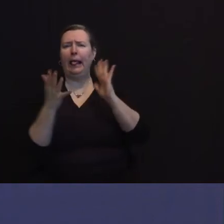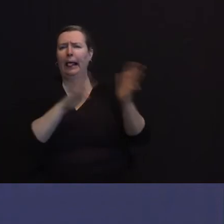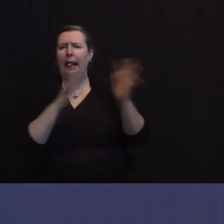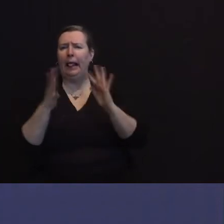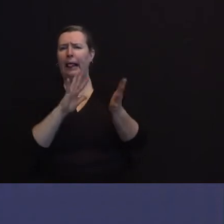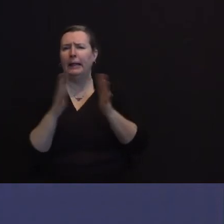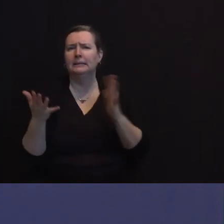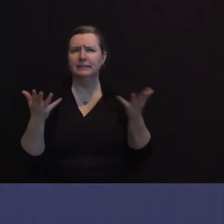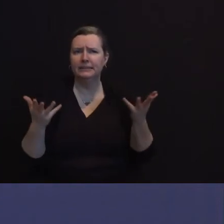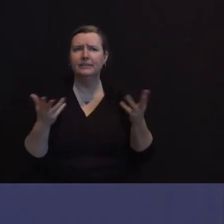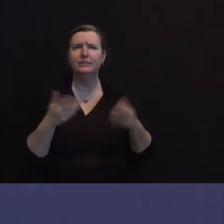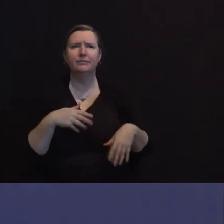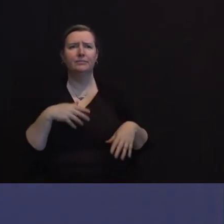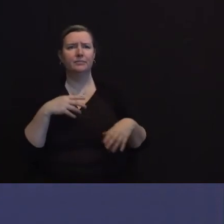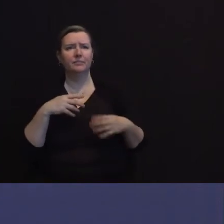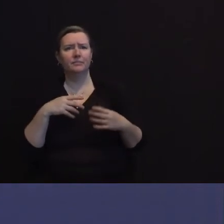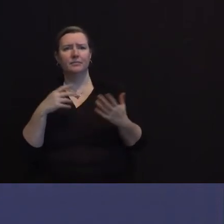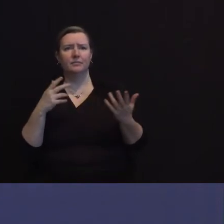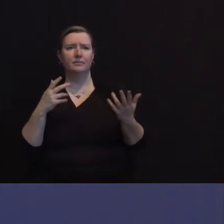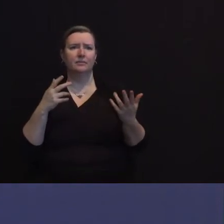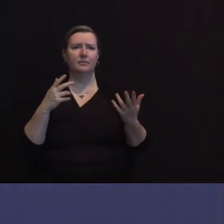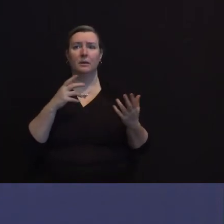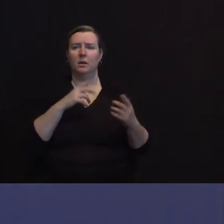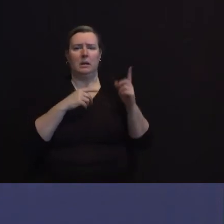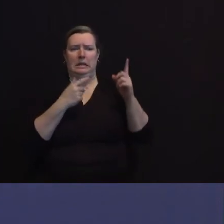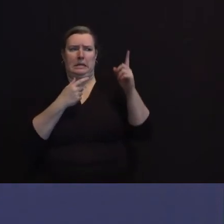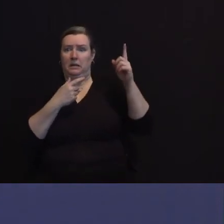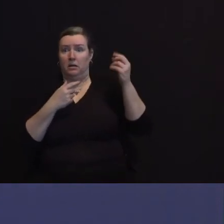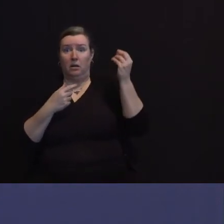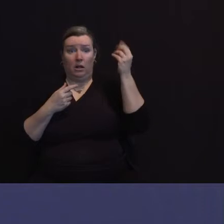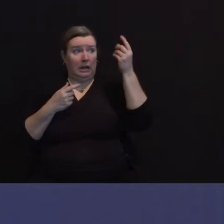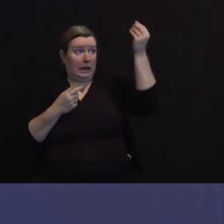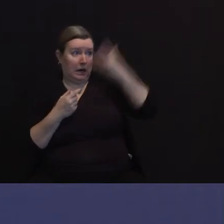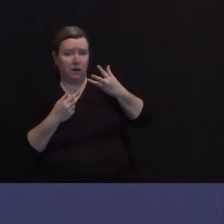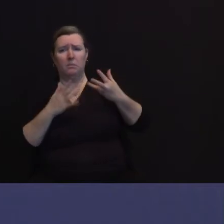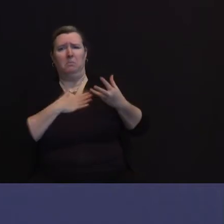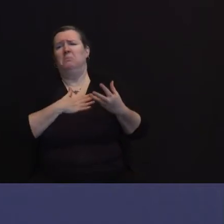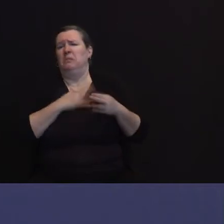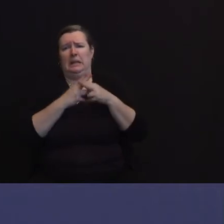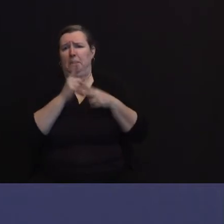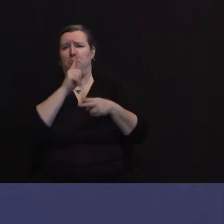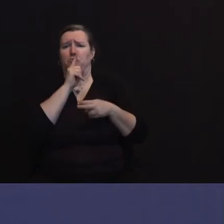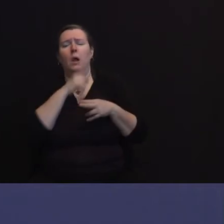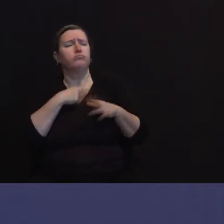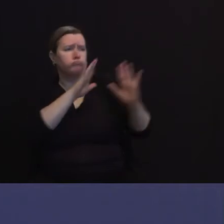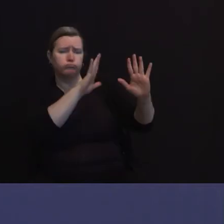nameless. Thank you both. Pat, great to have you. We had some weather.